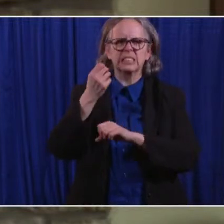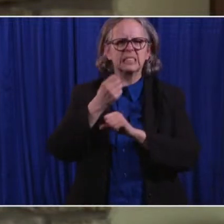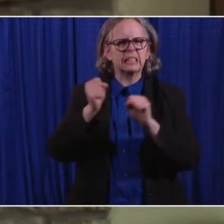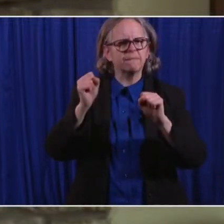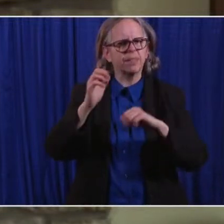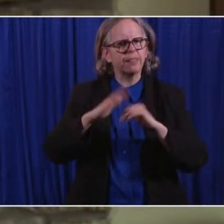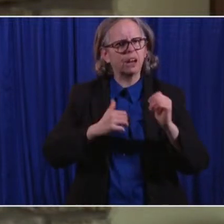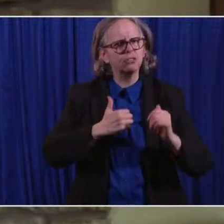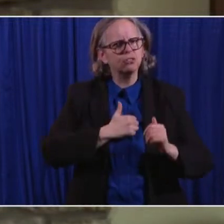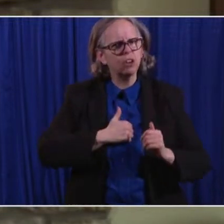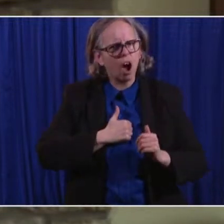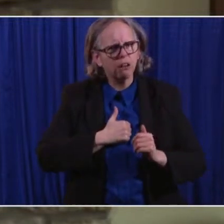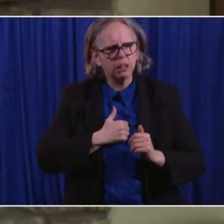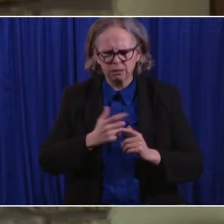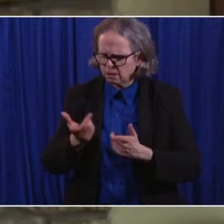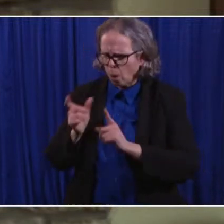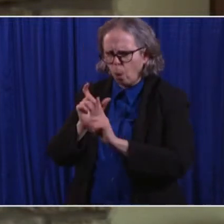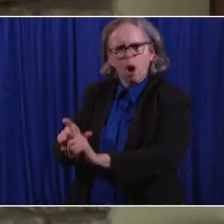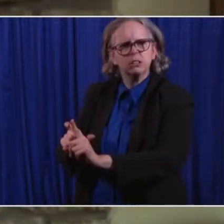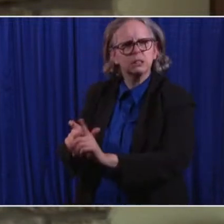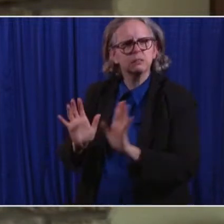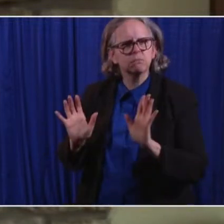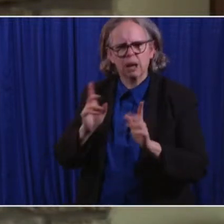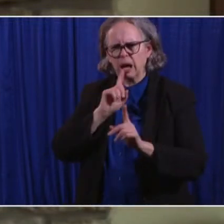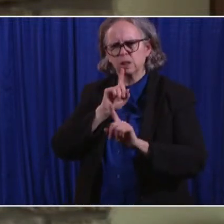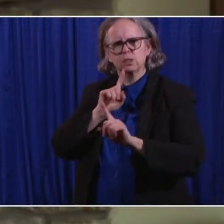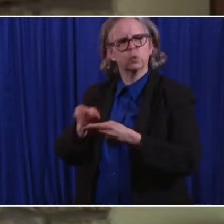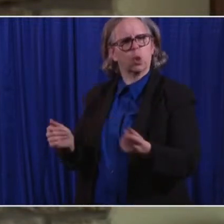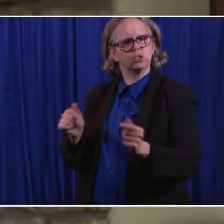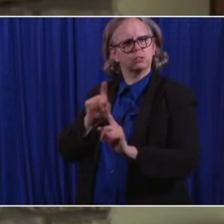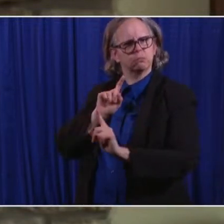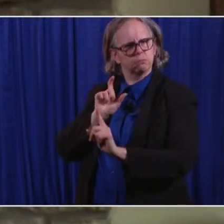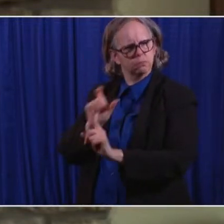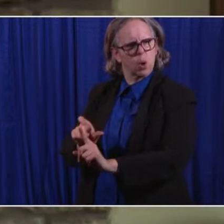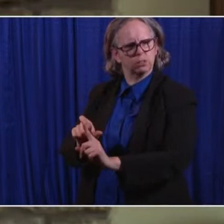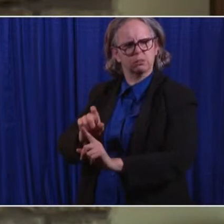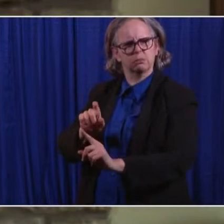while before we let them out to mix among our family members.